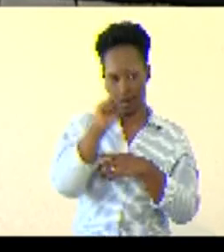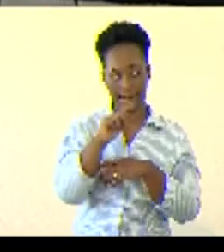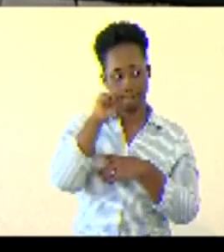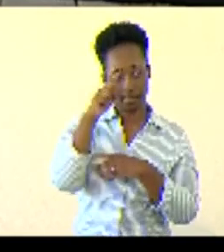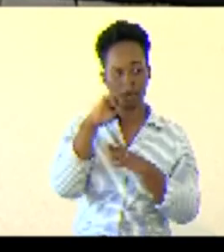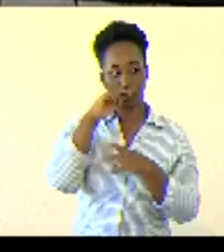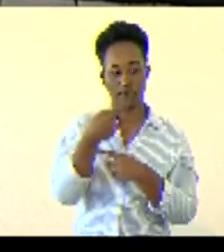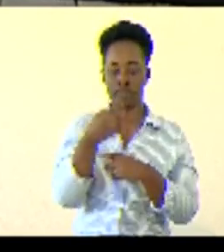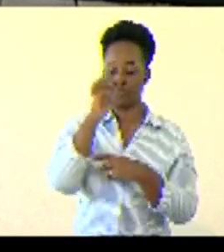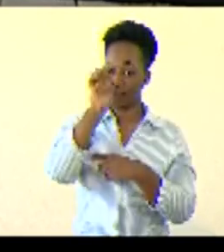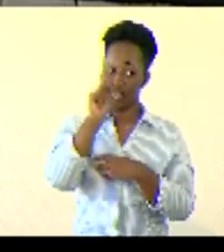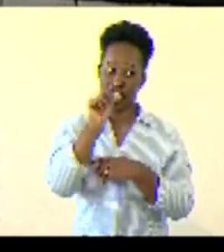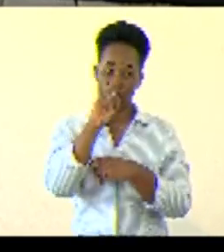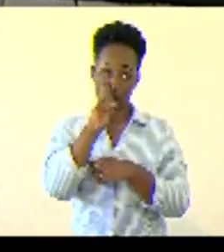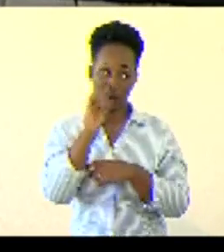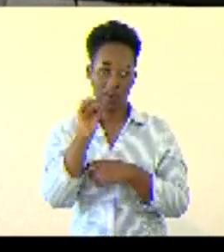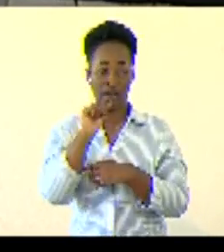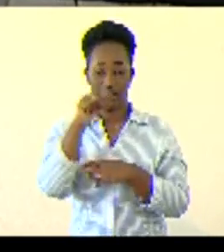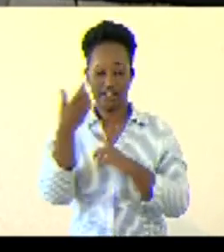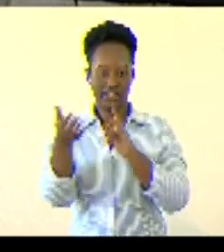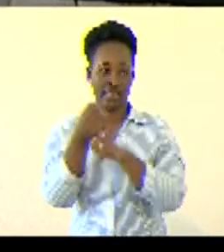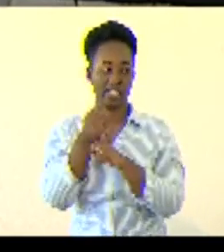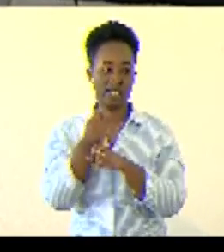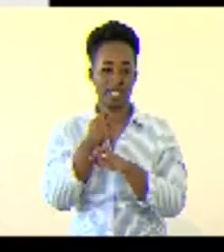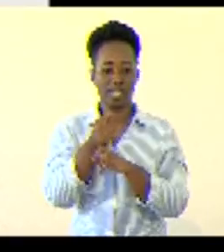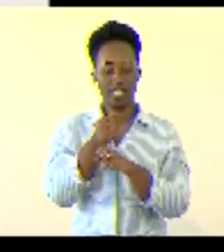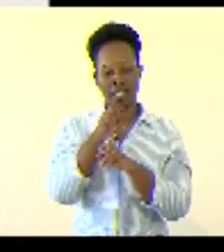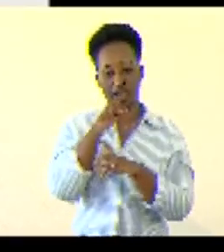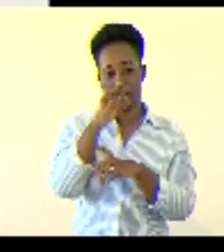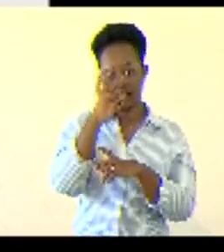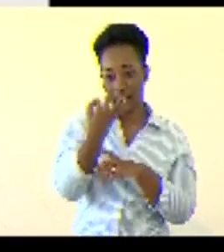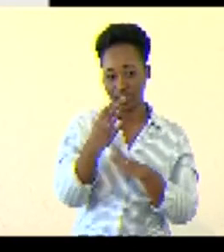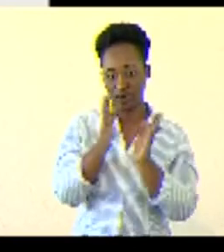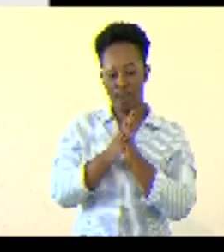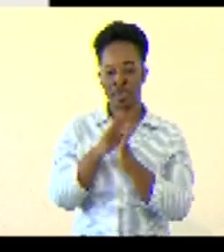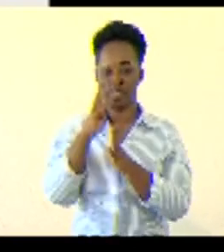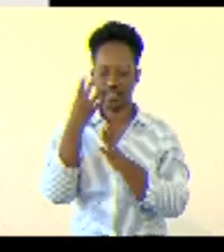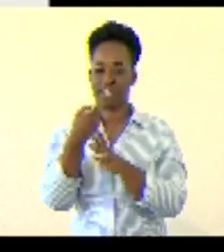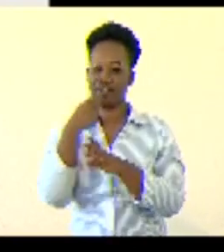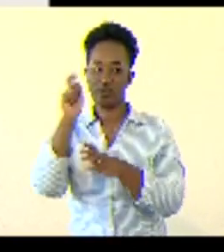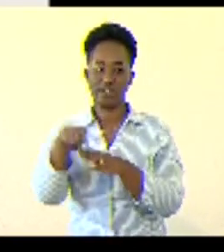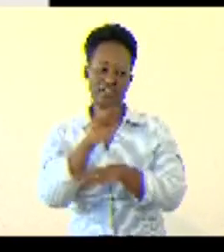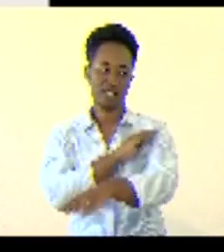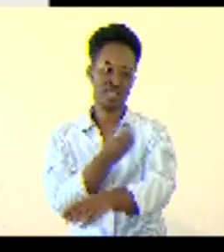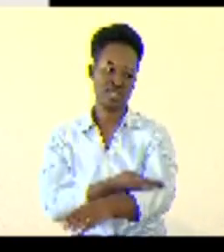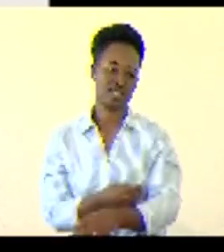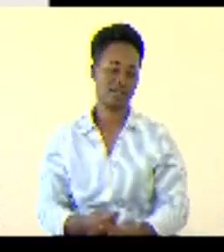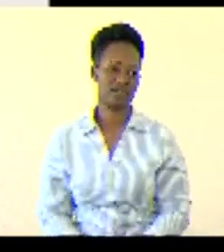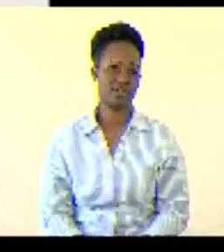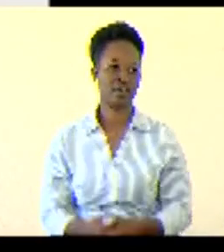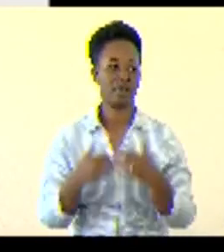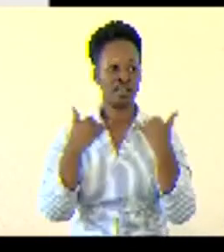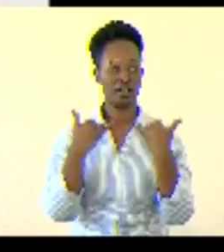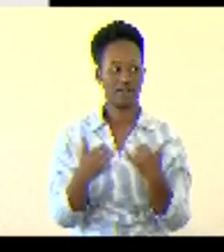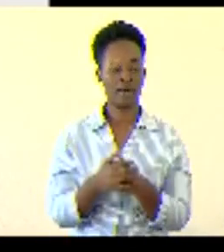2 you get Roman 1 and Roman 2, and even Roman 5, that one requires energy. Let's go